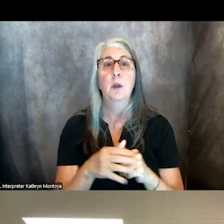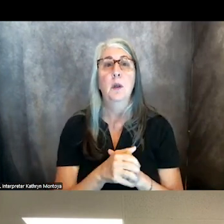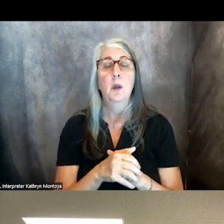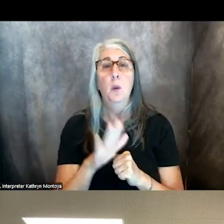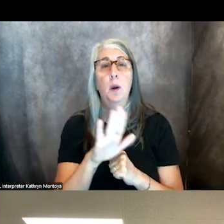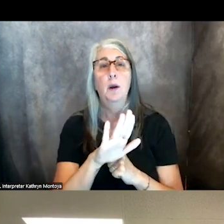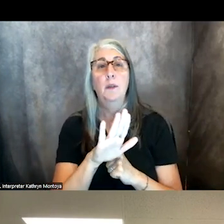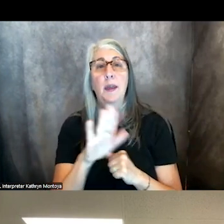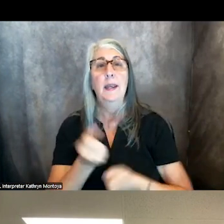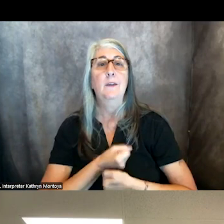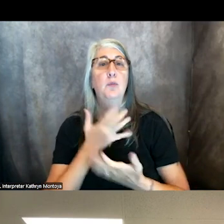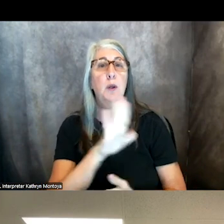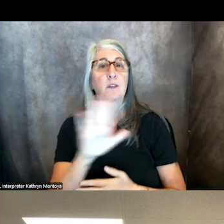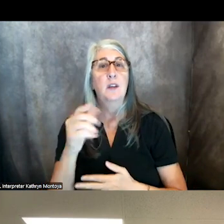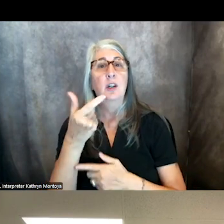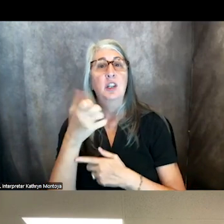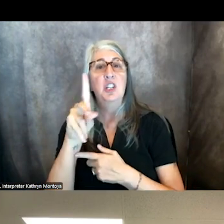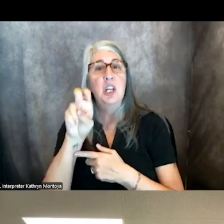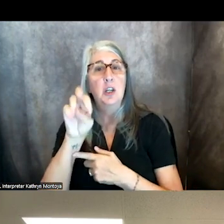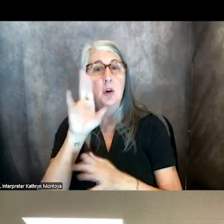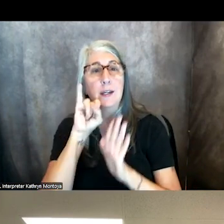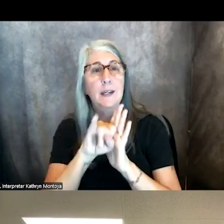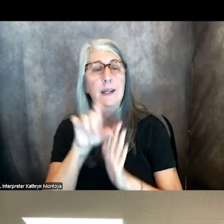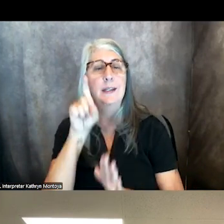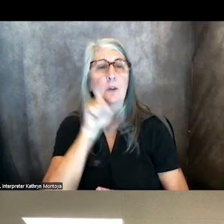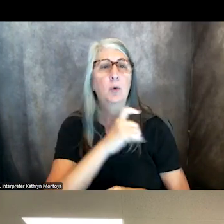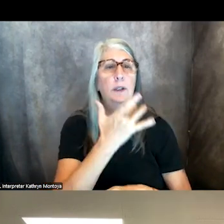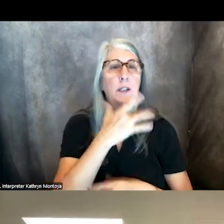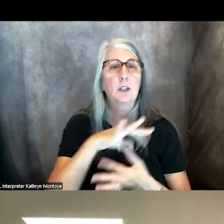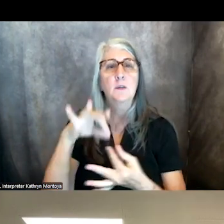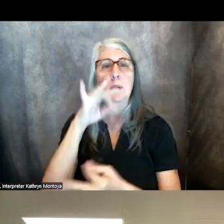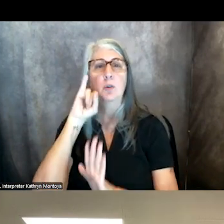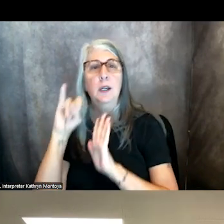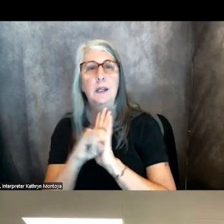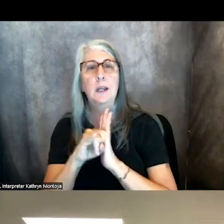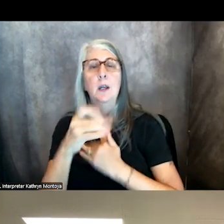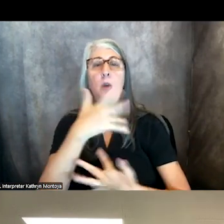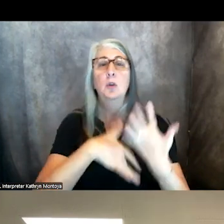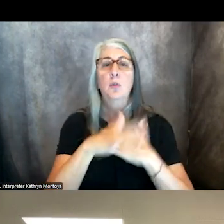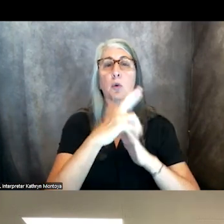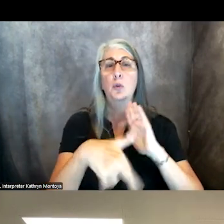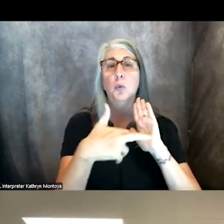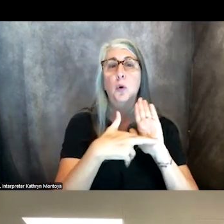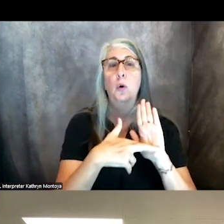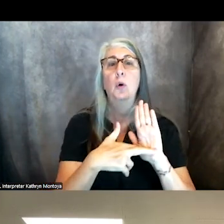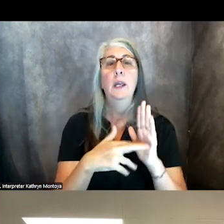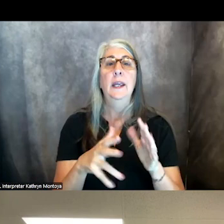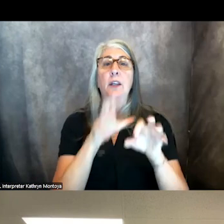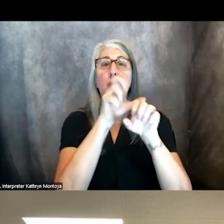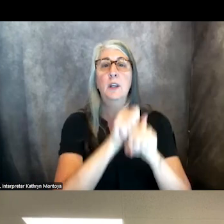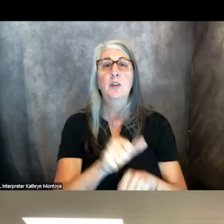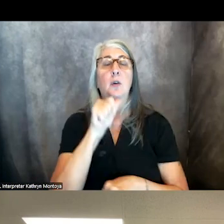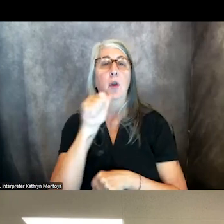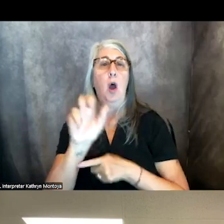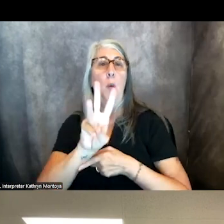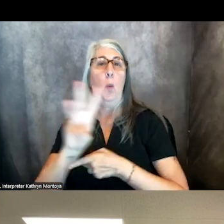sexual orientation, spiritual identity, or social role in a traditional or non-Western way. And so focusing here on